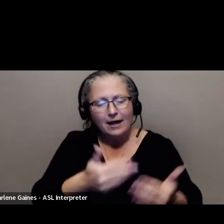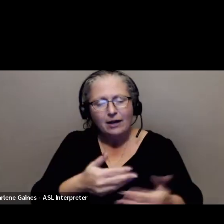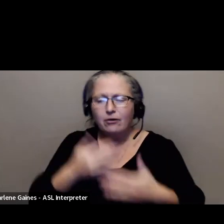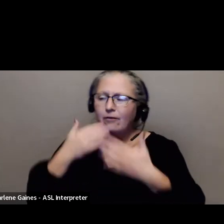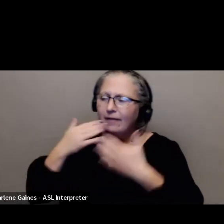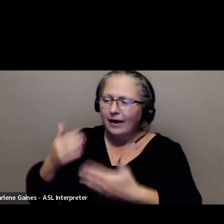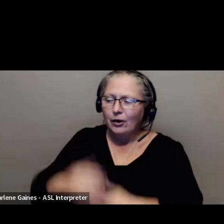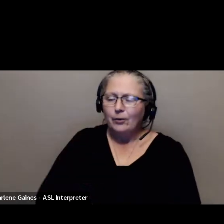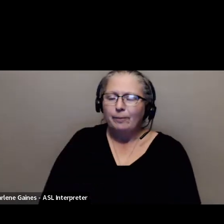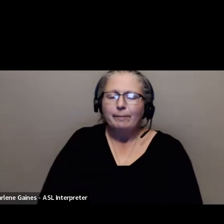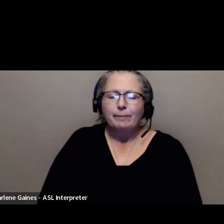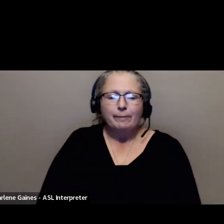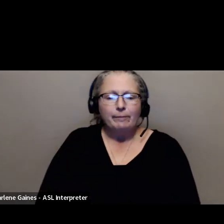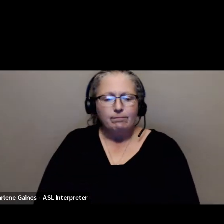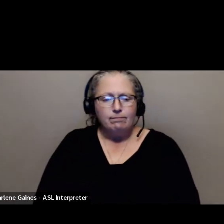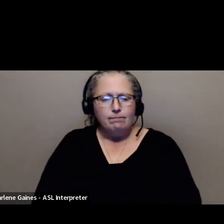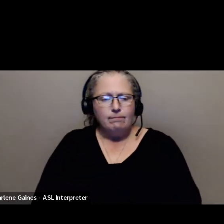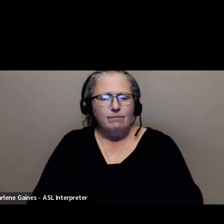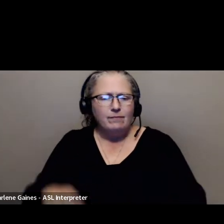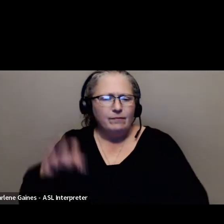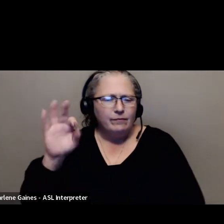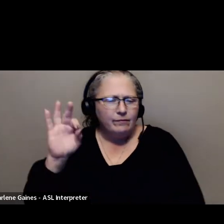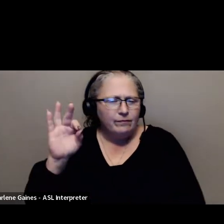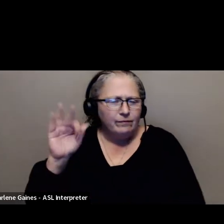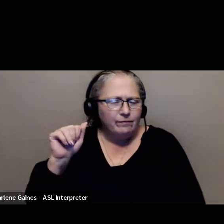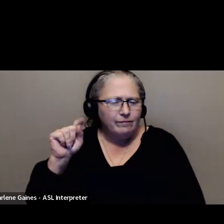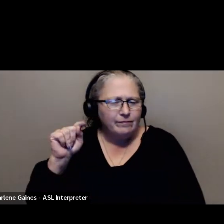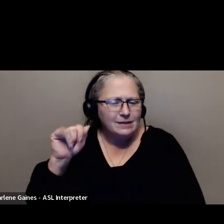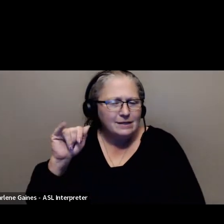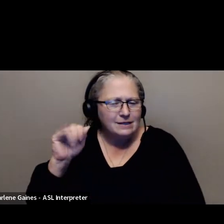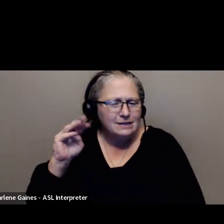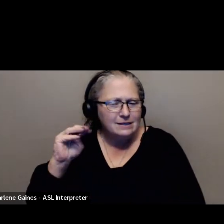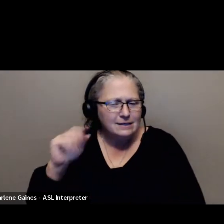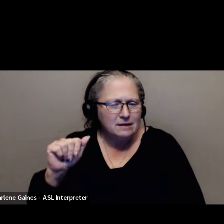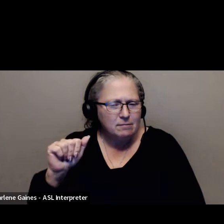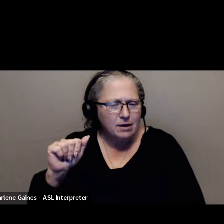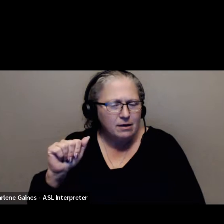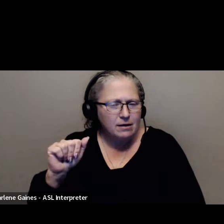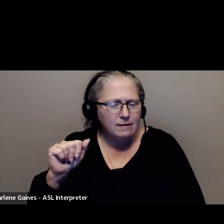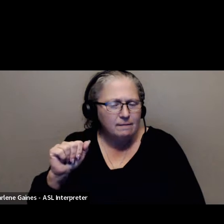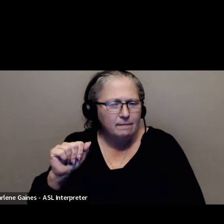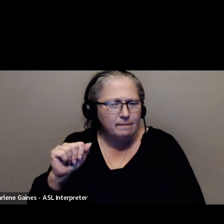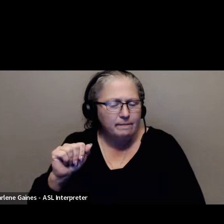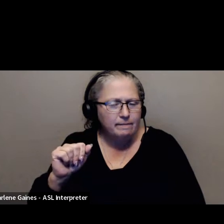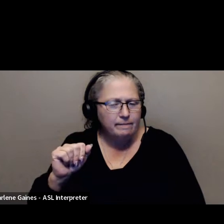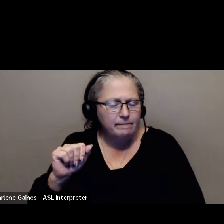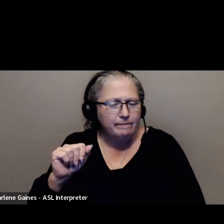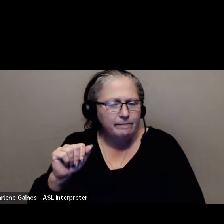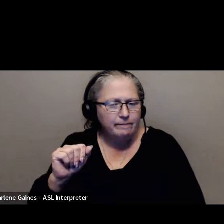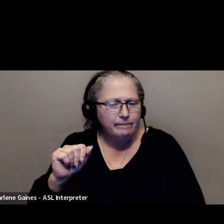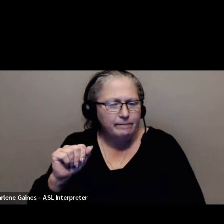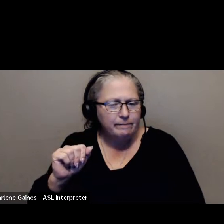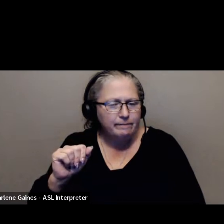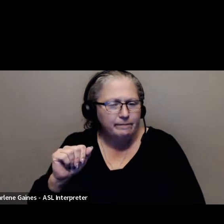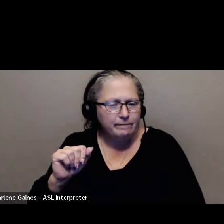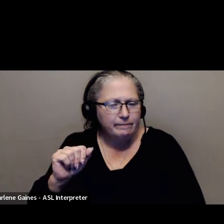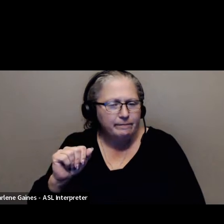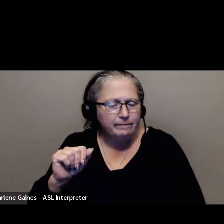you. Fatima Abdel Wahab, you may unmute and begin.